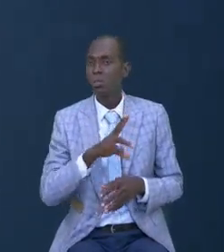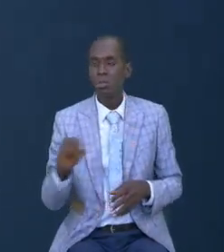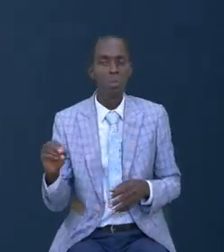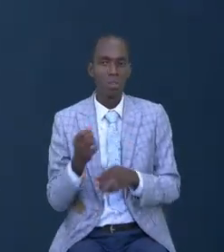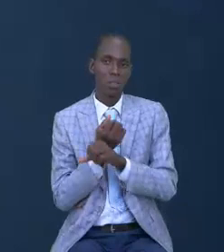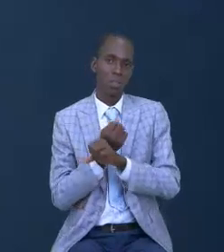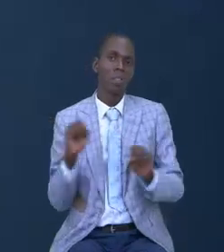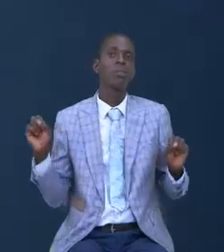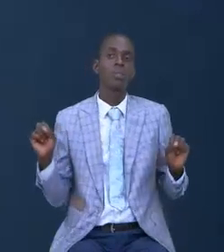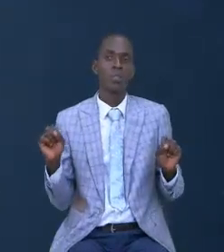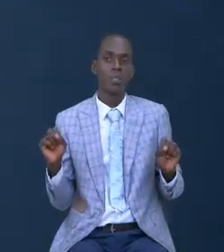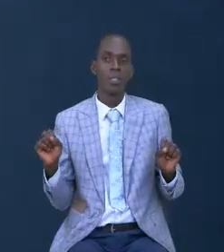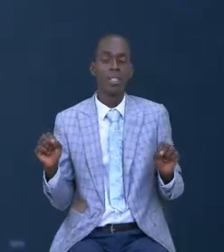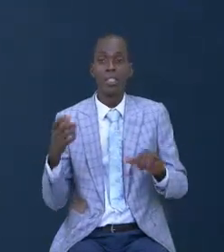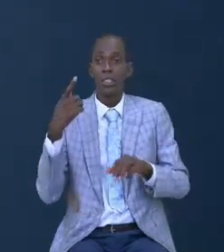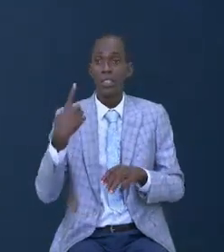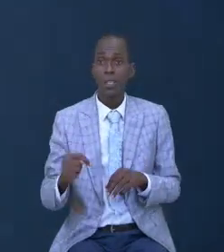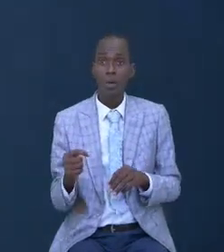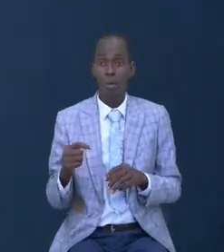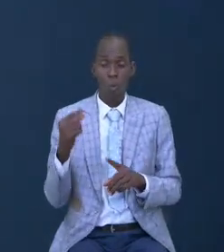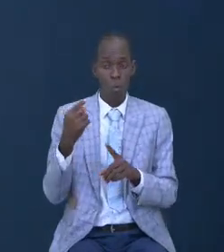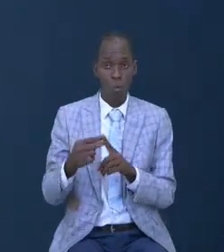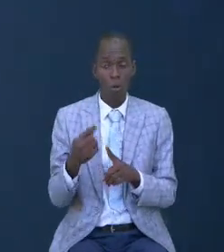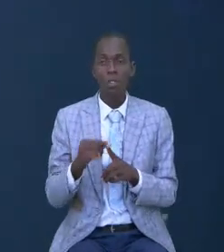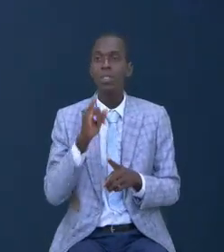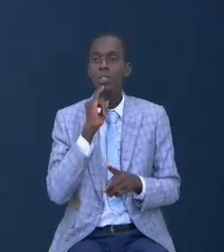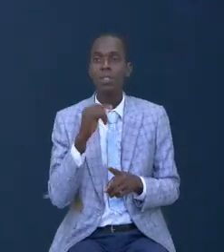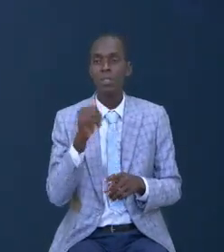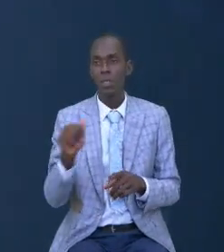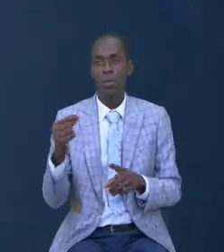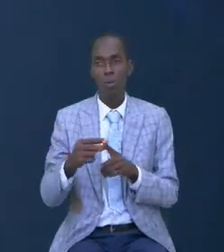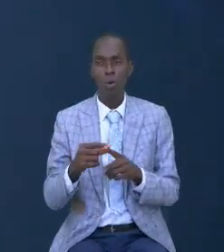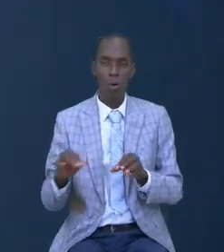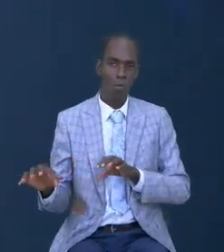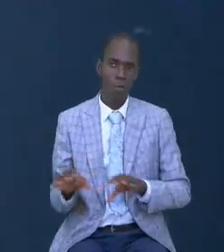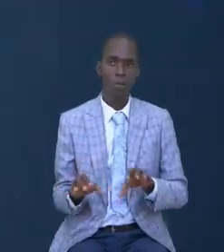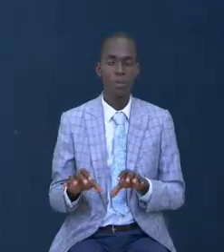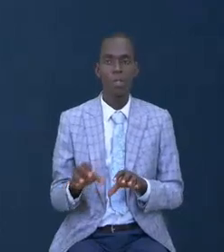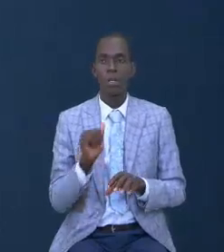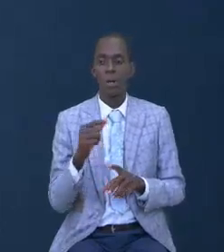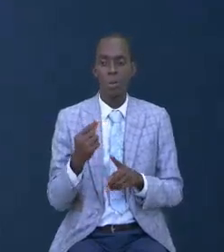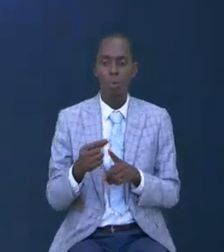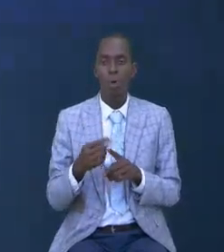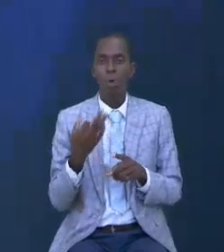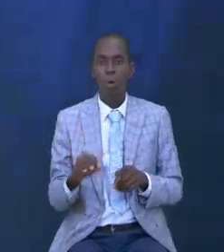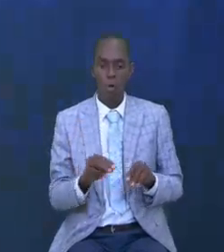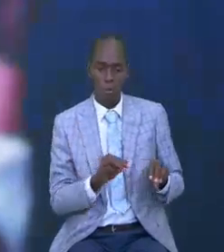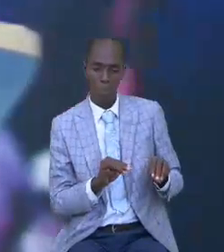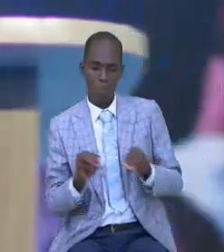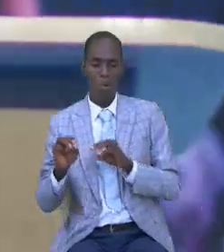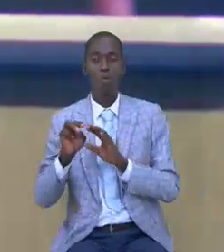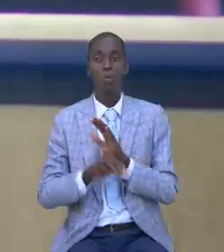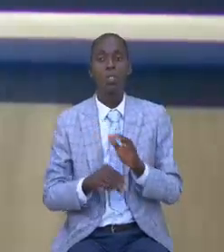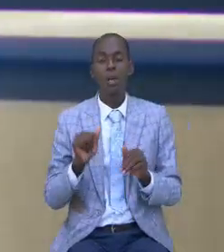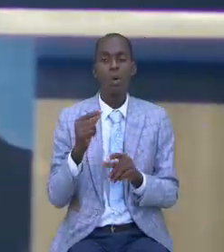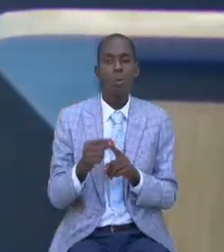The word is a word of action, a word of movement, a word of motion, a